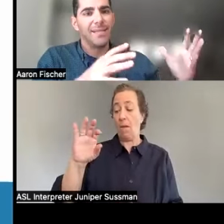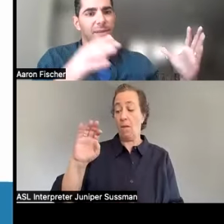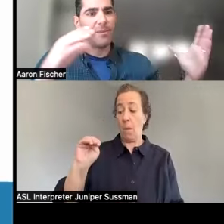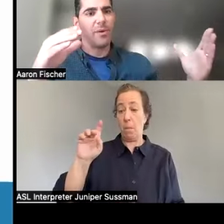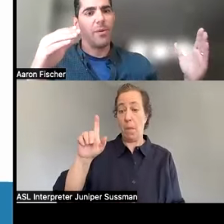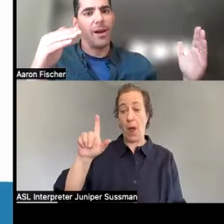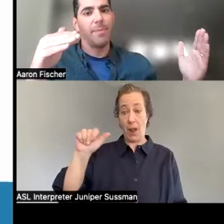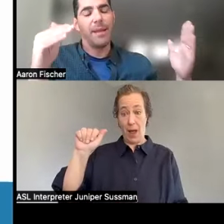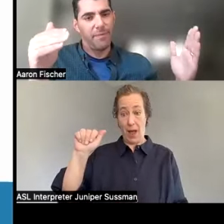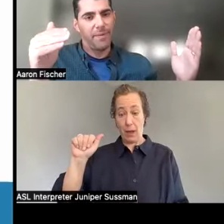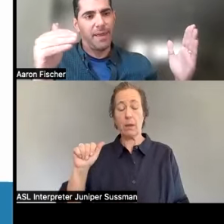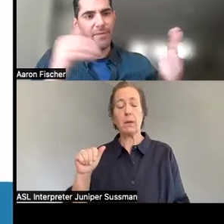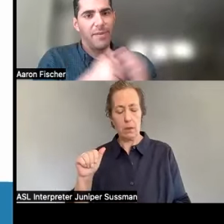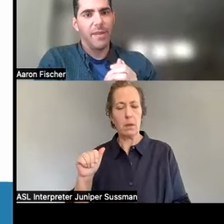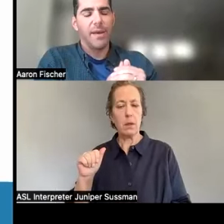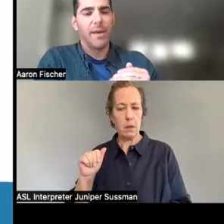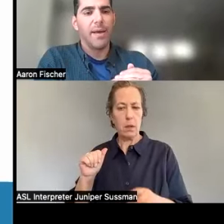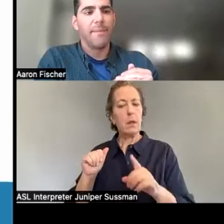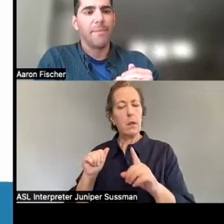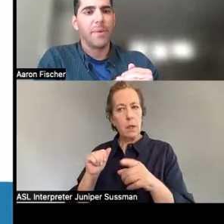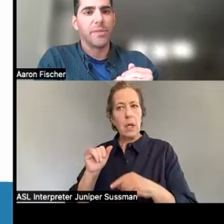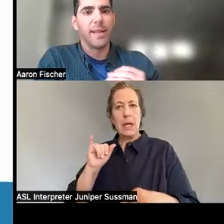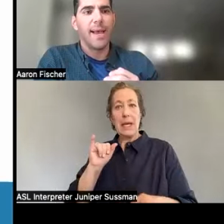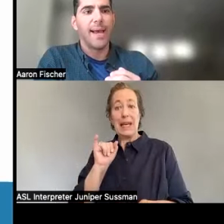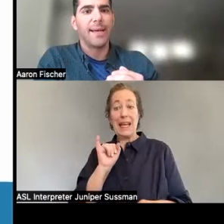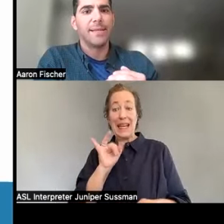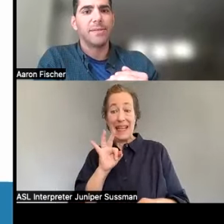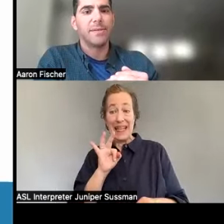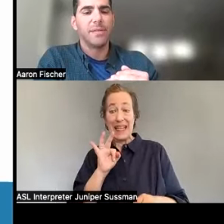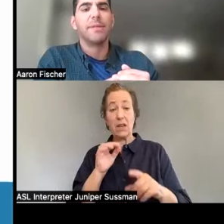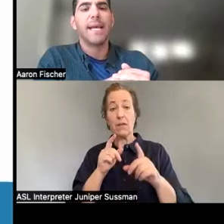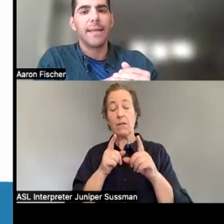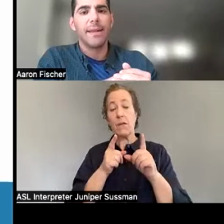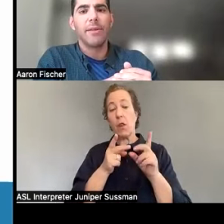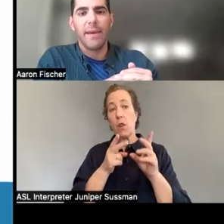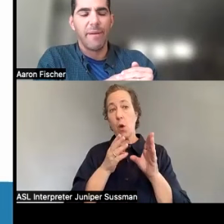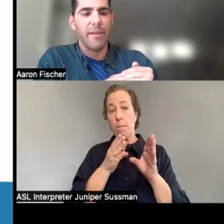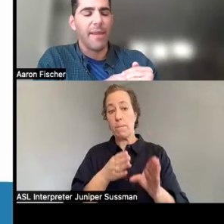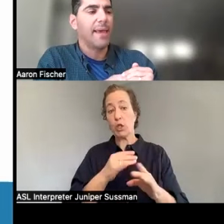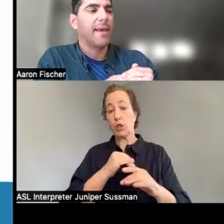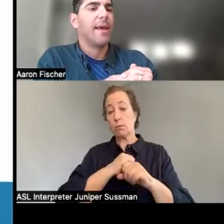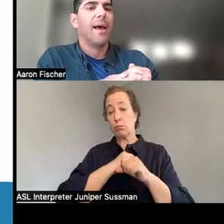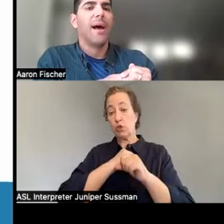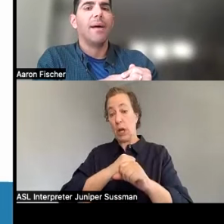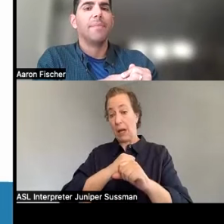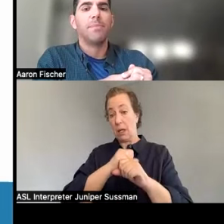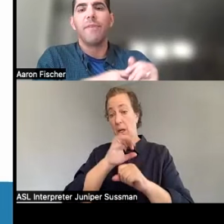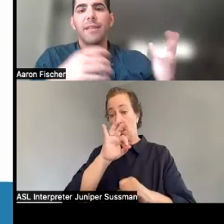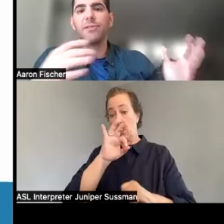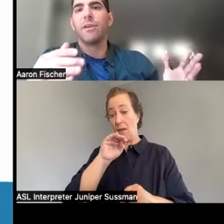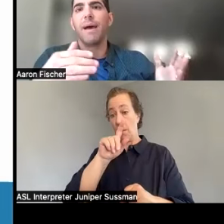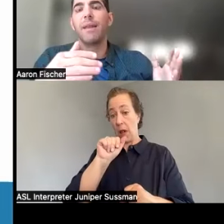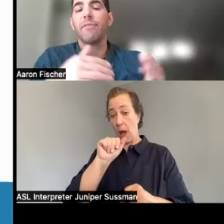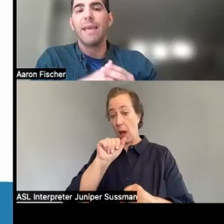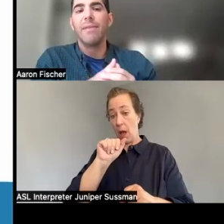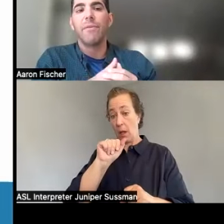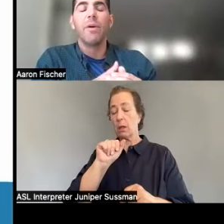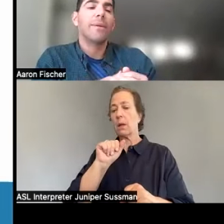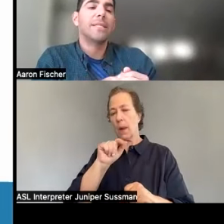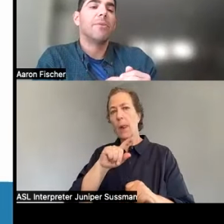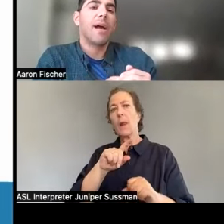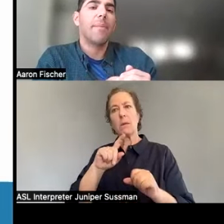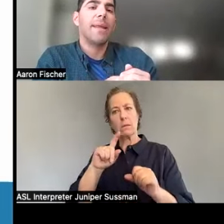there is a requirement if the person is protected under the FMLA to provide a certain amount of